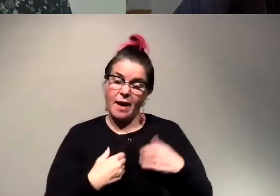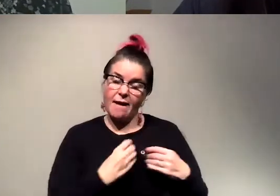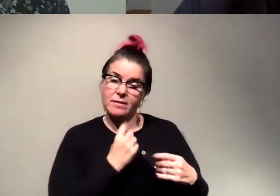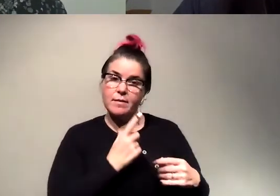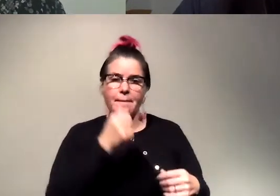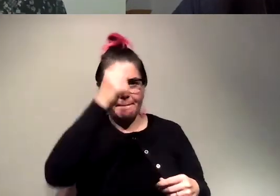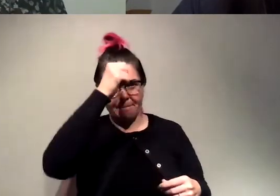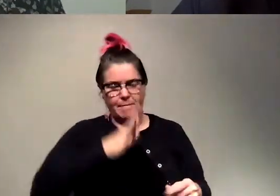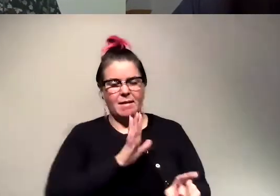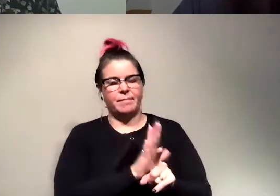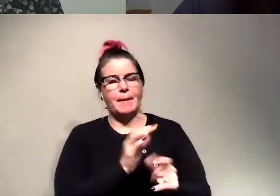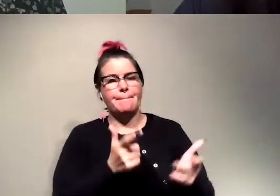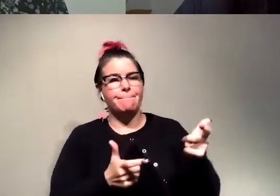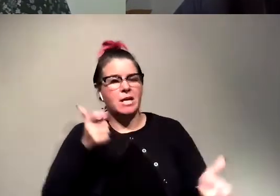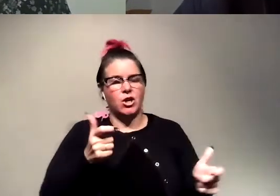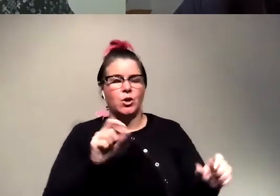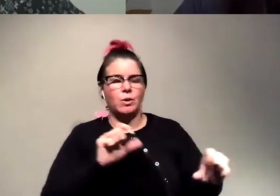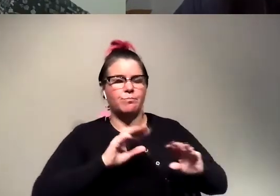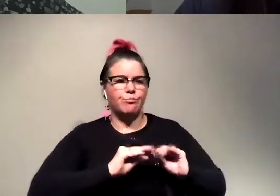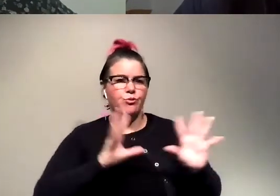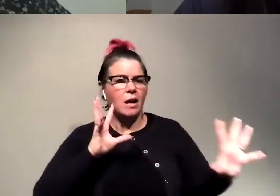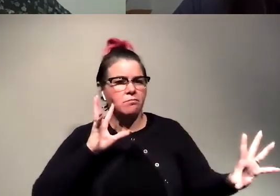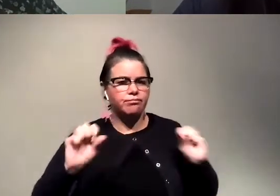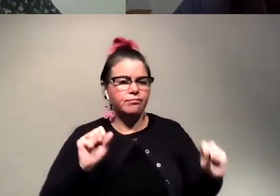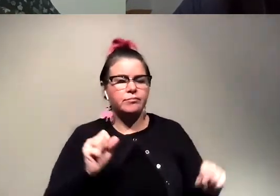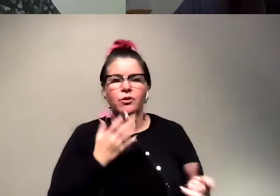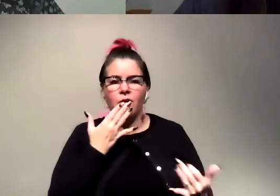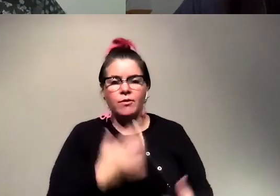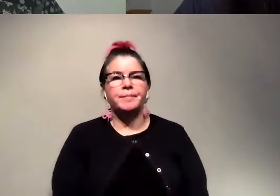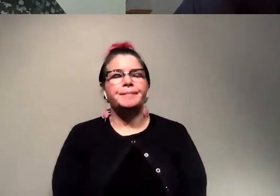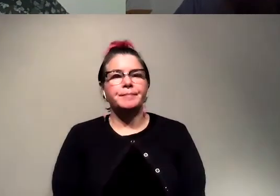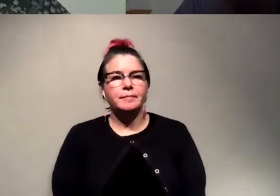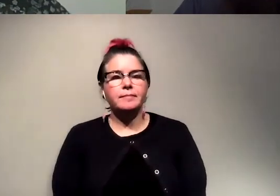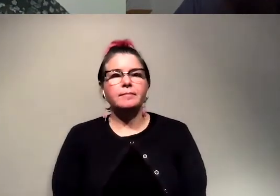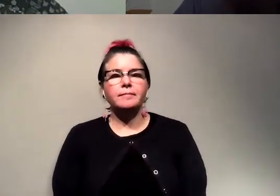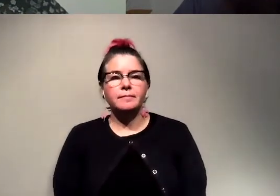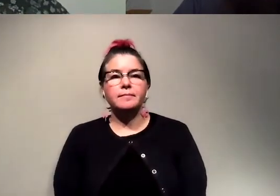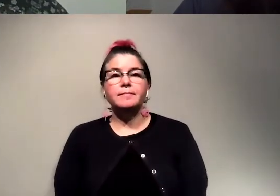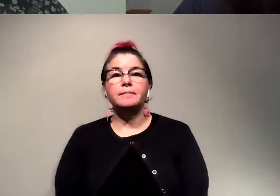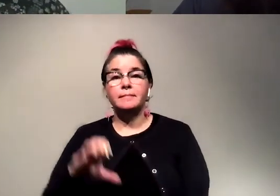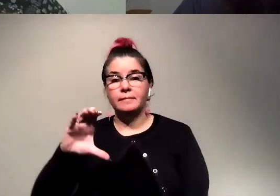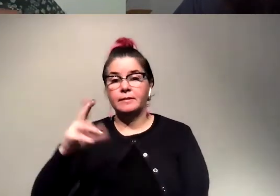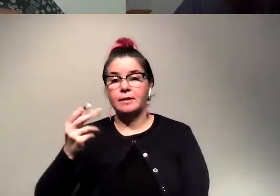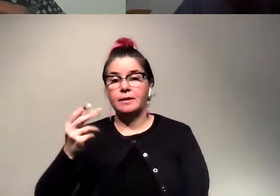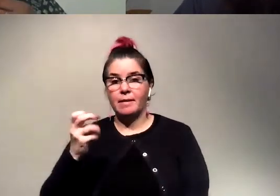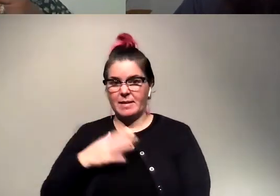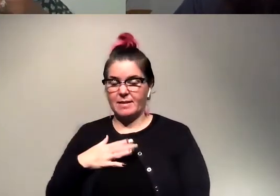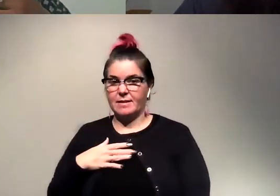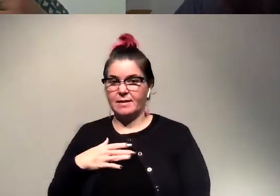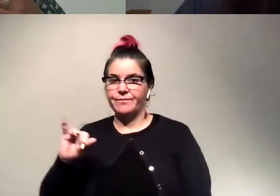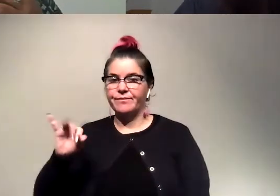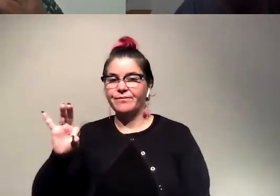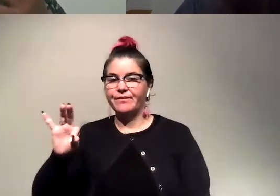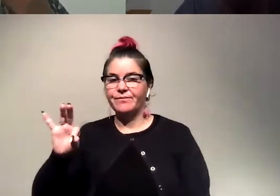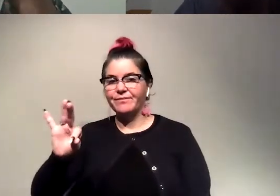bigger and brighter dewlap. So that's something to look for. In lizards like chameleons here, like Fajita, who doesn't